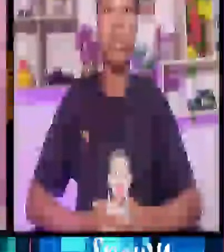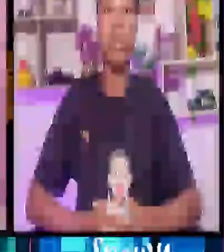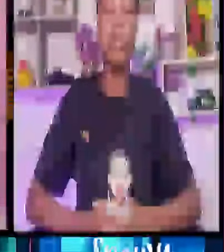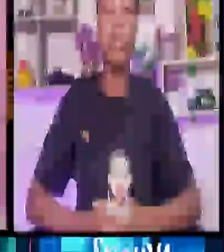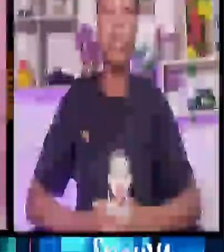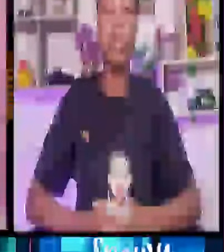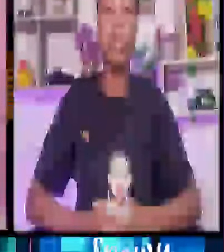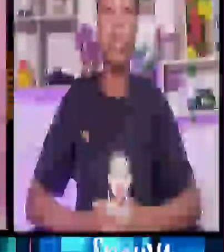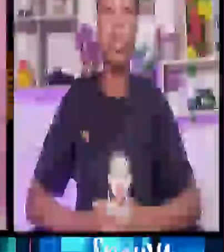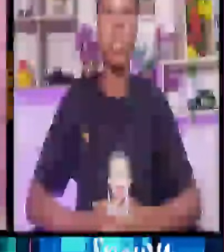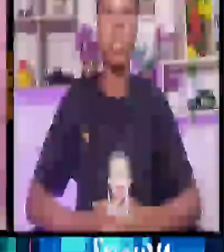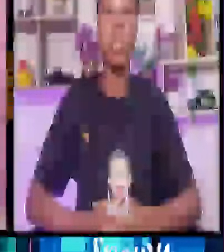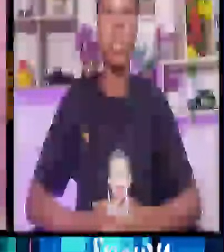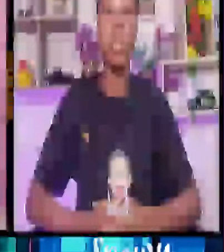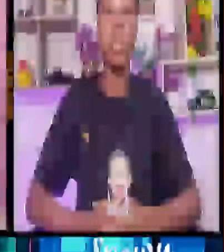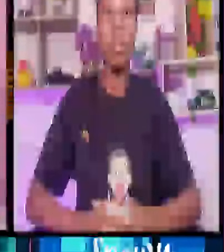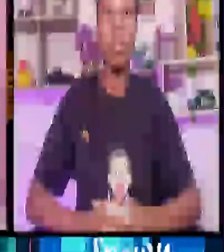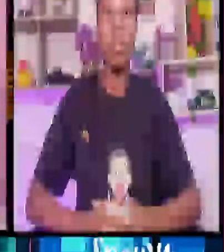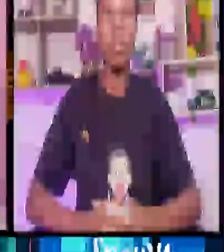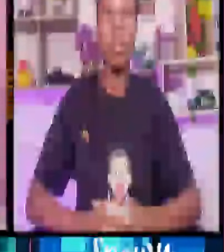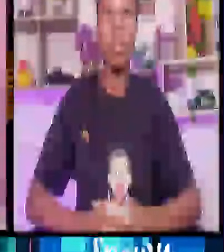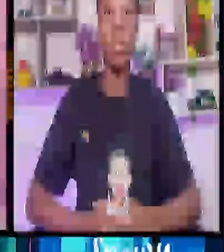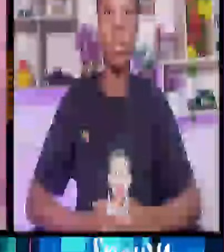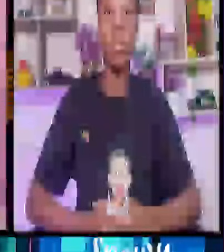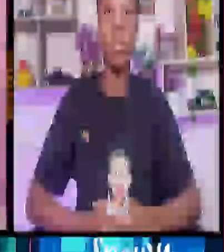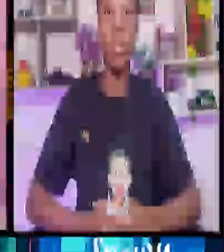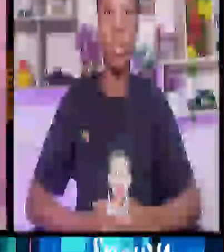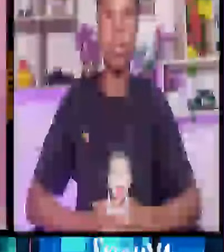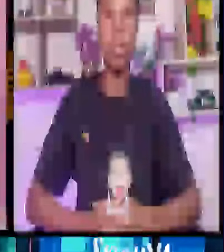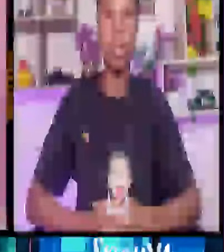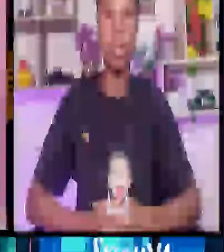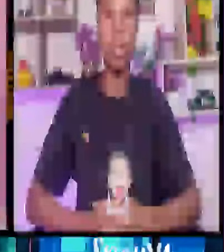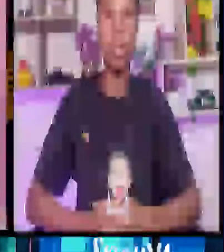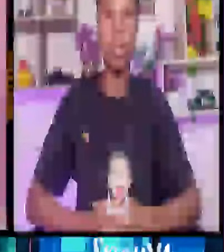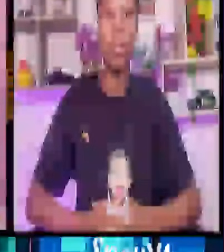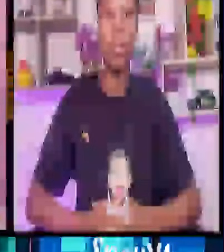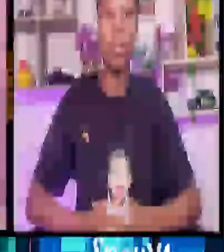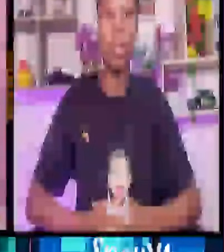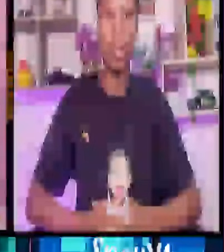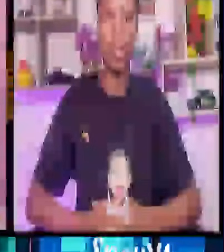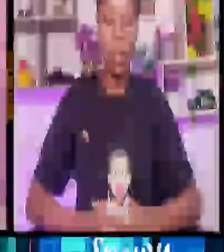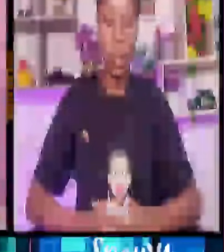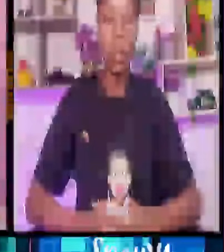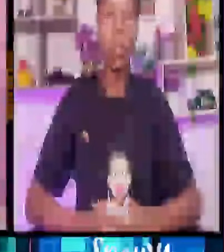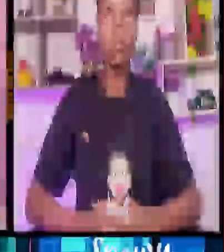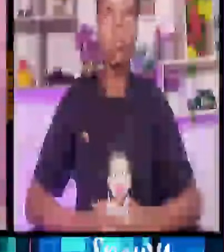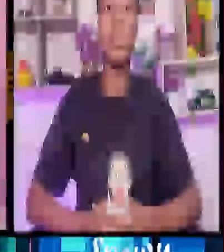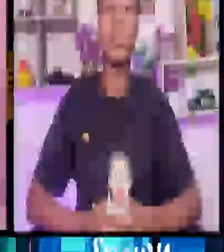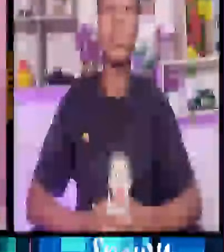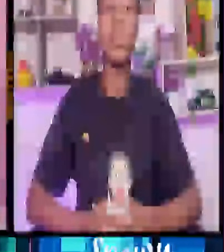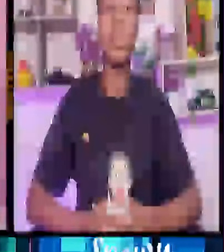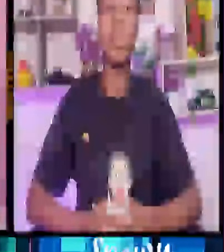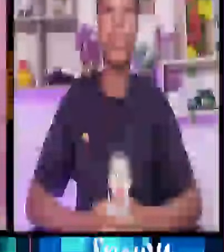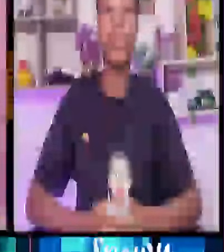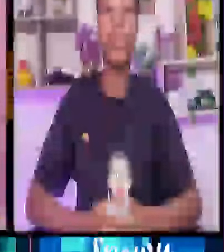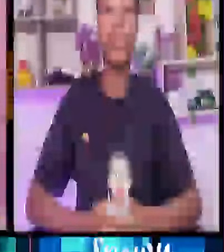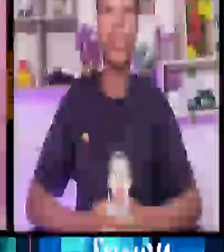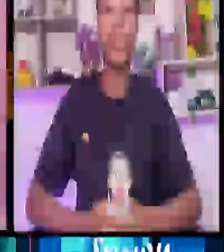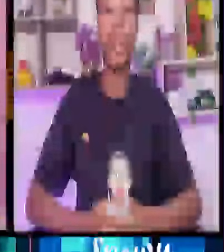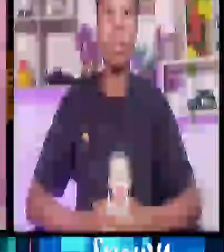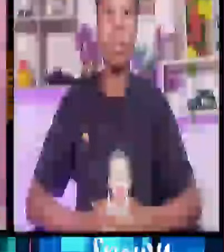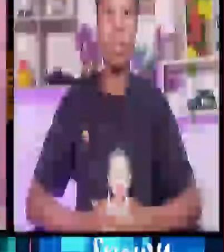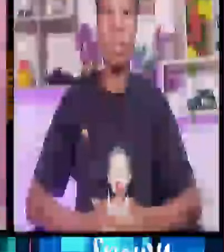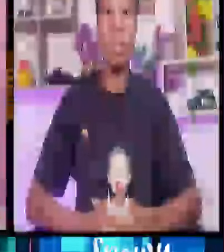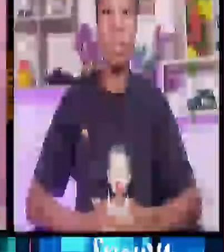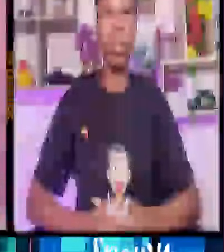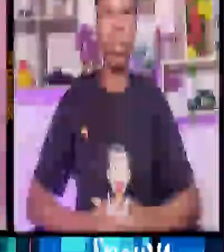NPP even before I aligned with any other candidate or any other hopeful. And so in as much as I